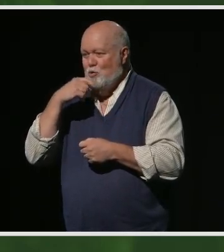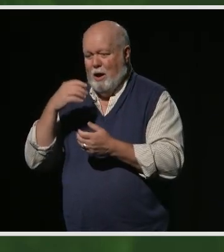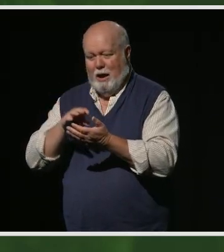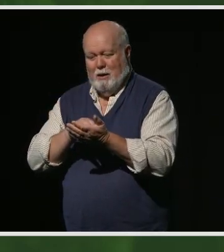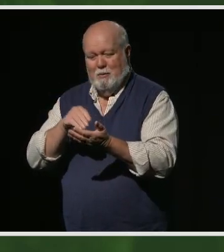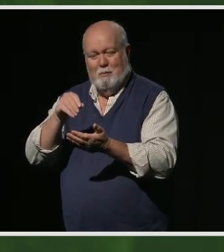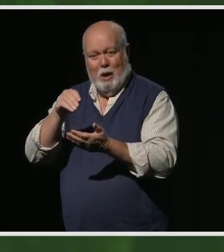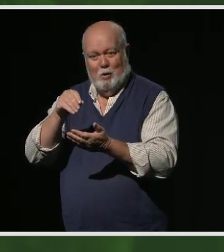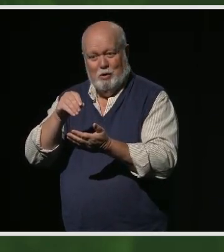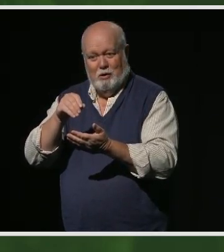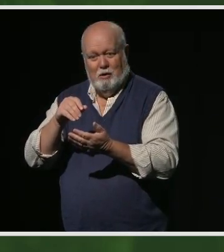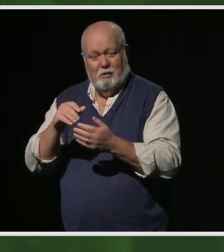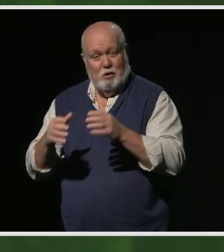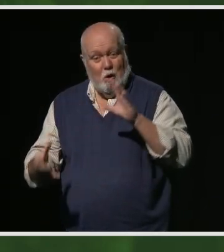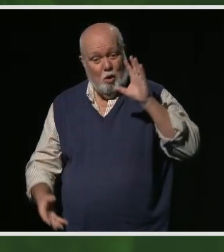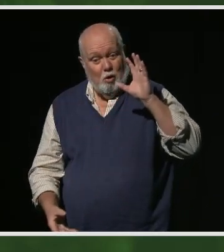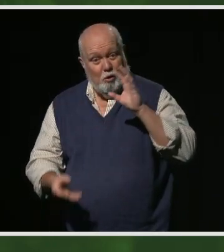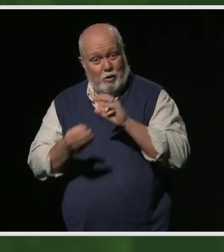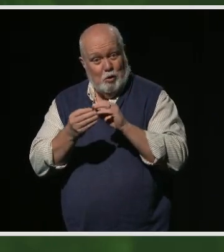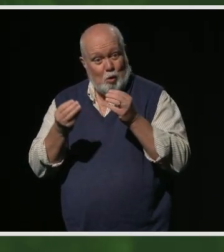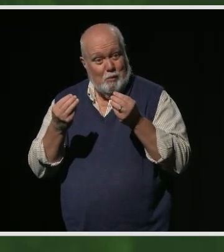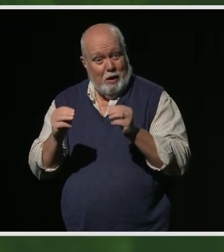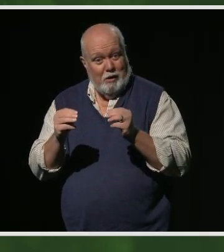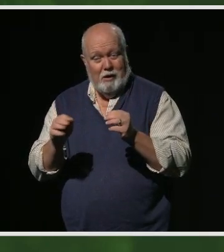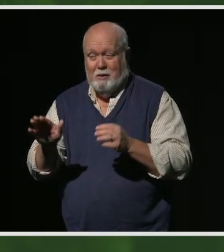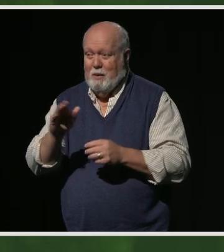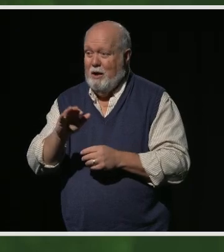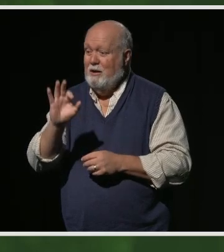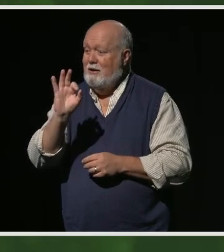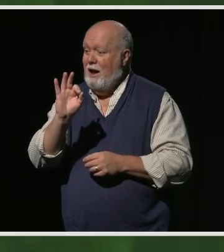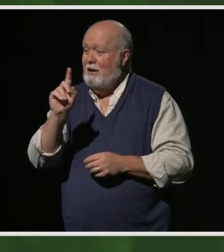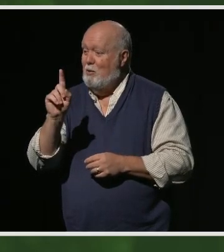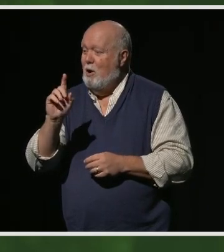the total addressable market is about $91 billion.